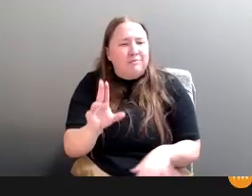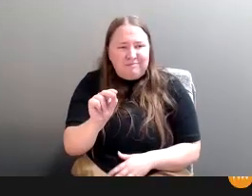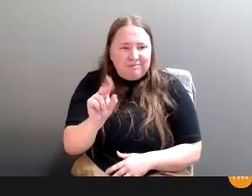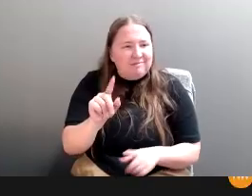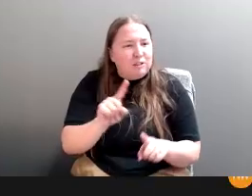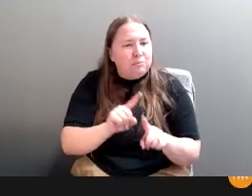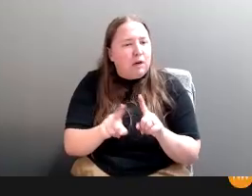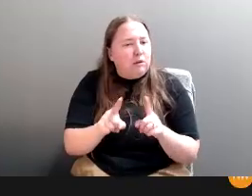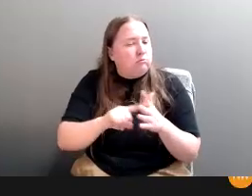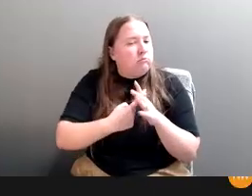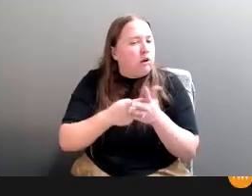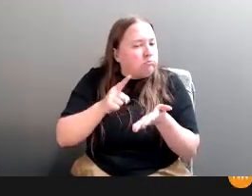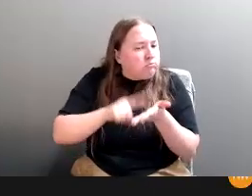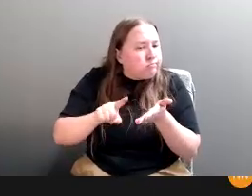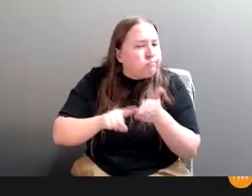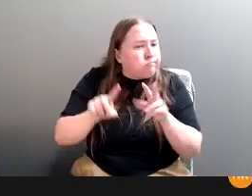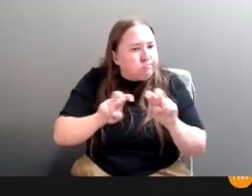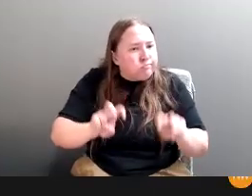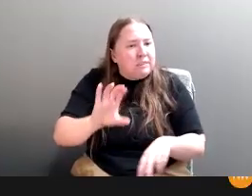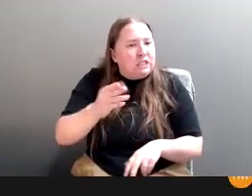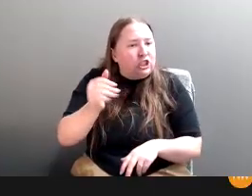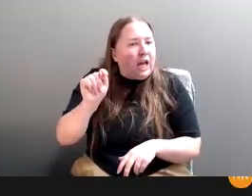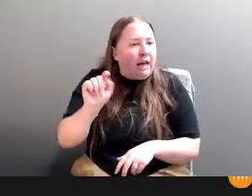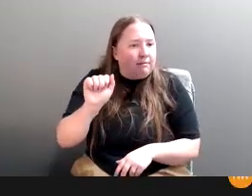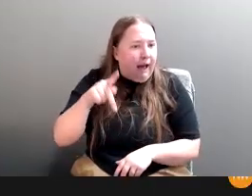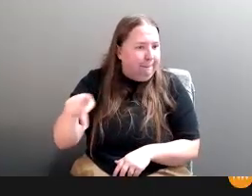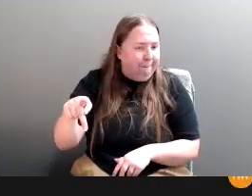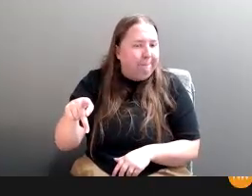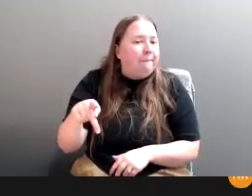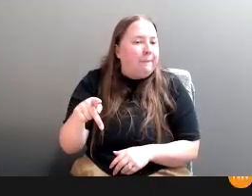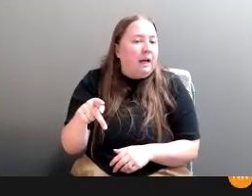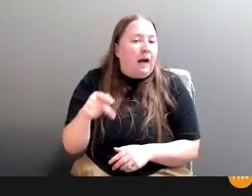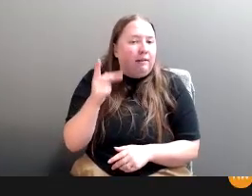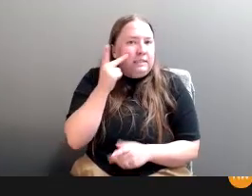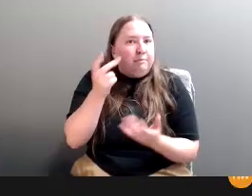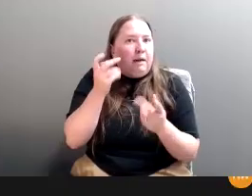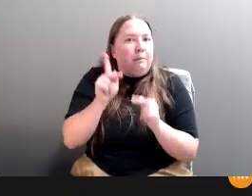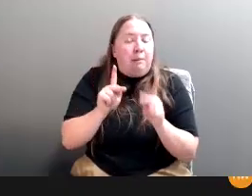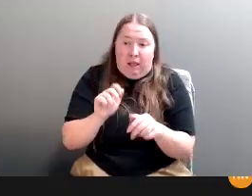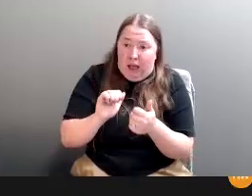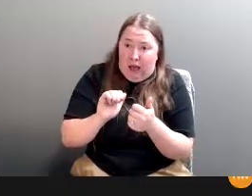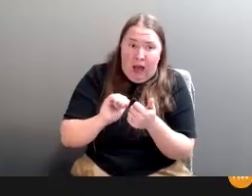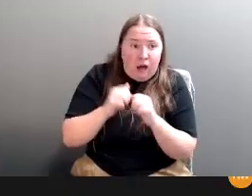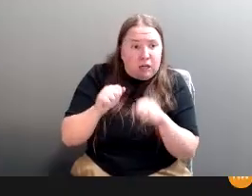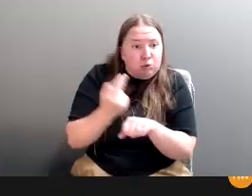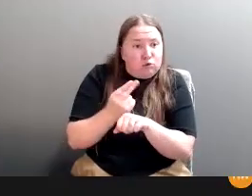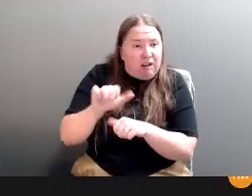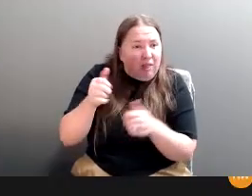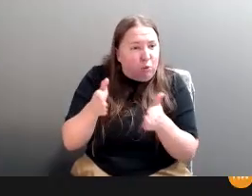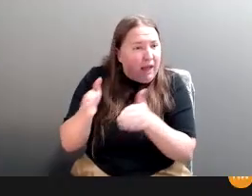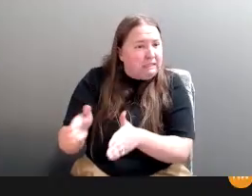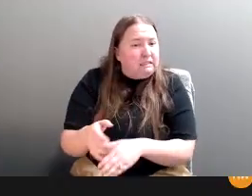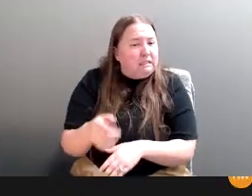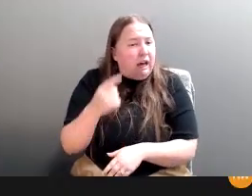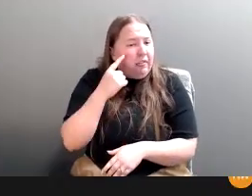an exploratory kind of chat application. And, like a lot of people, I've seen a lot of things of like, oh, well, what else can we use it with, right? I think Hmm. our app kind